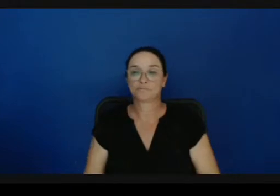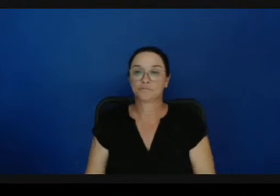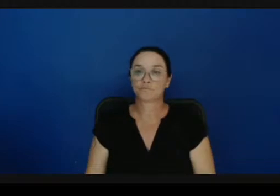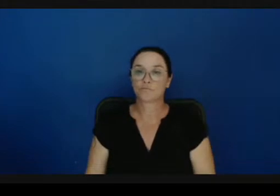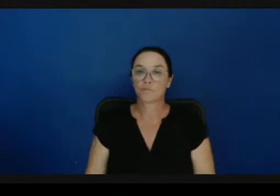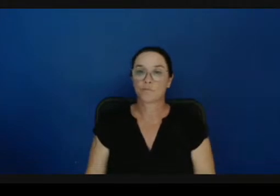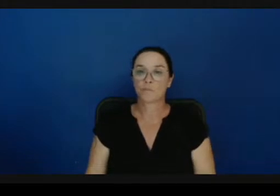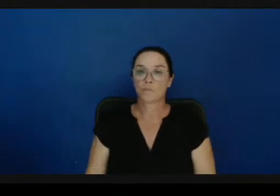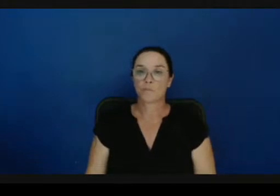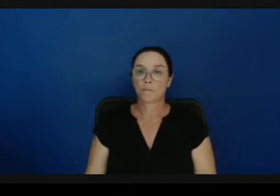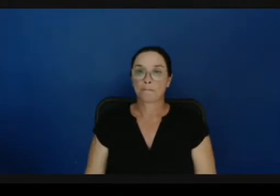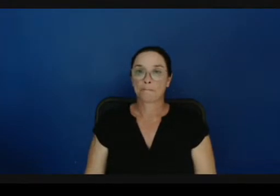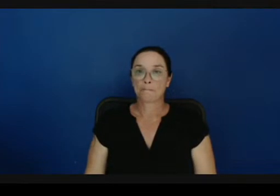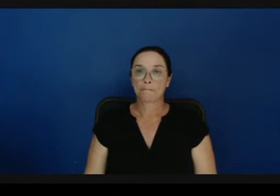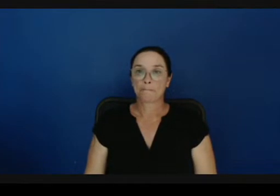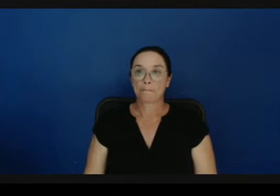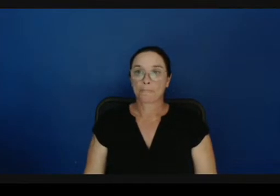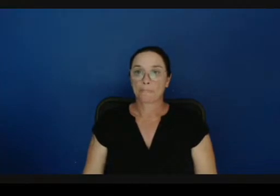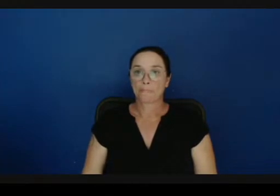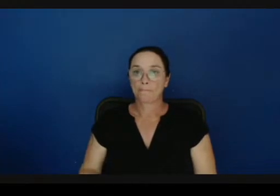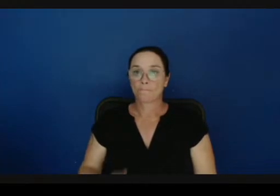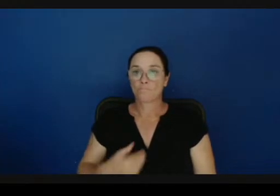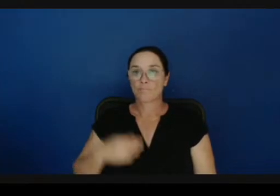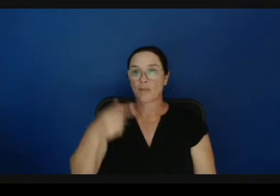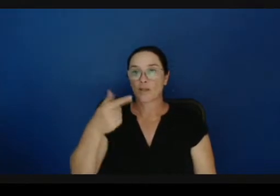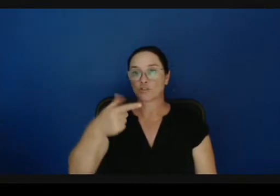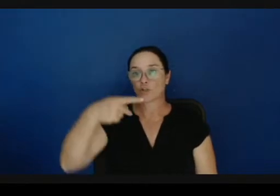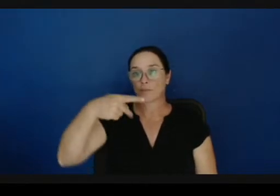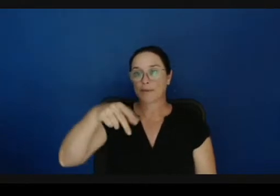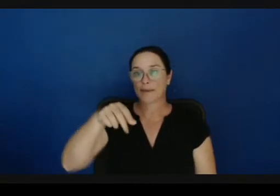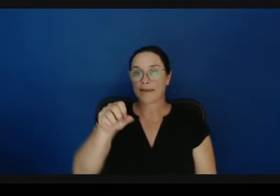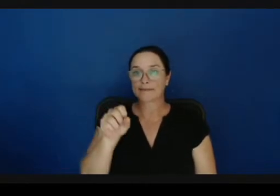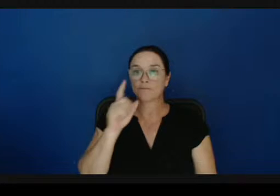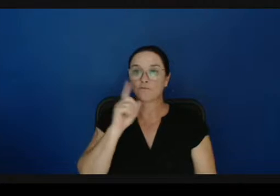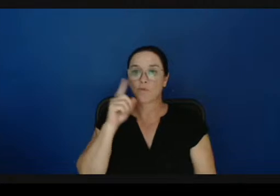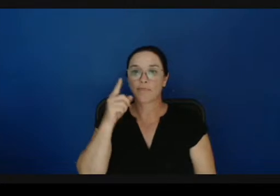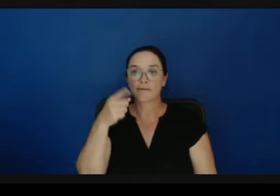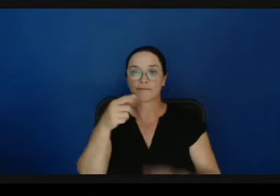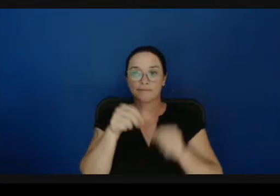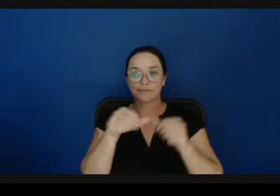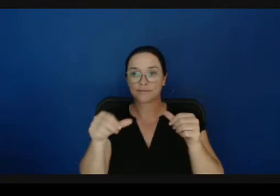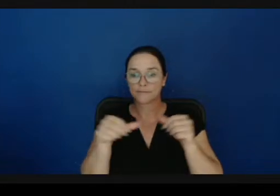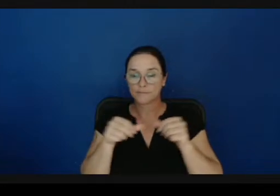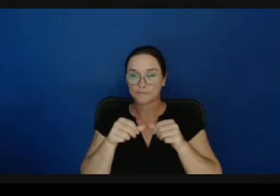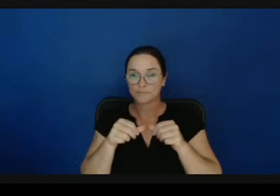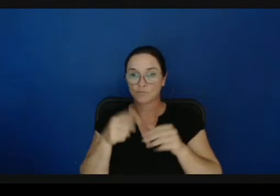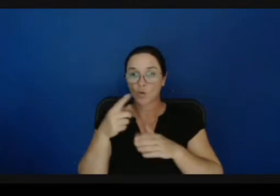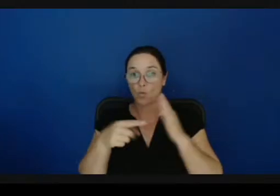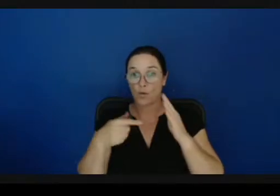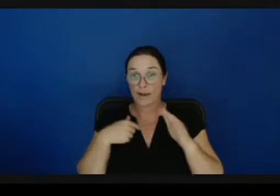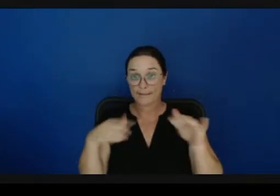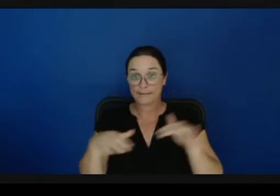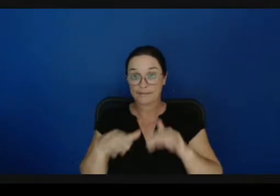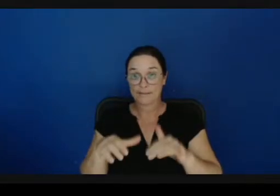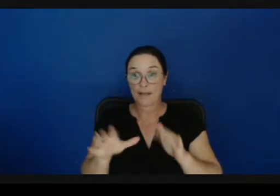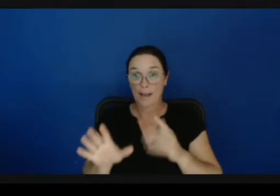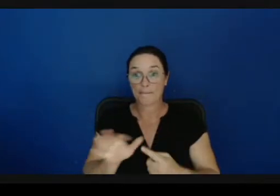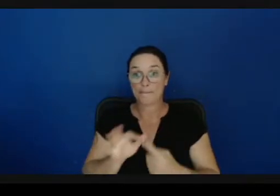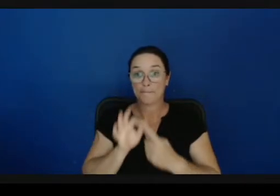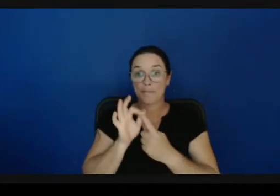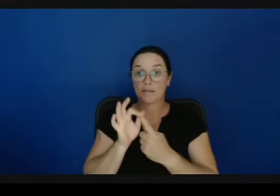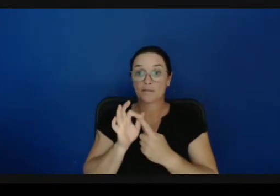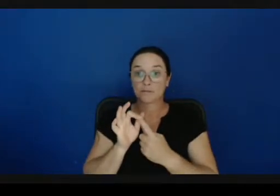the GPS record for this station. And what I've done here is selected the stations that